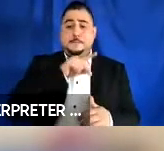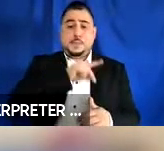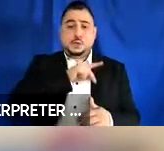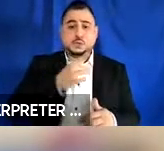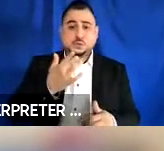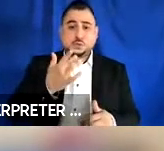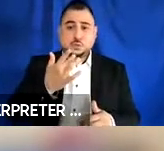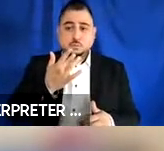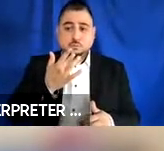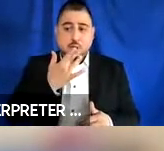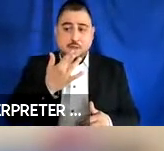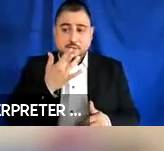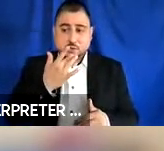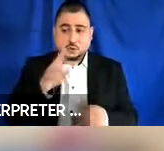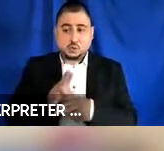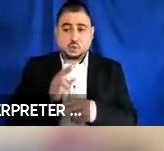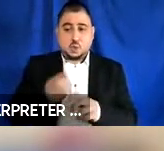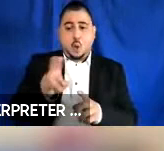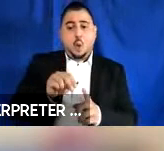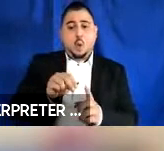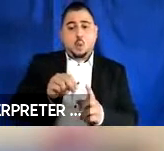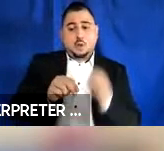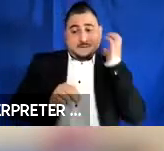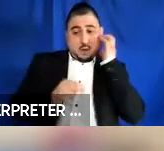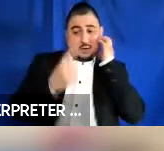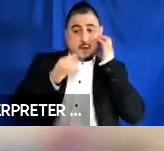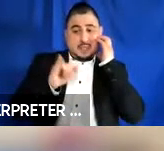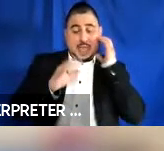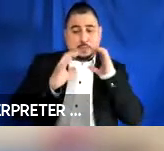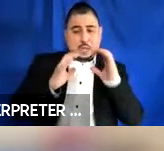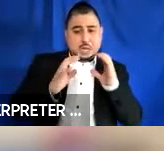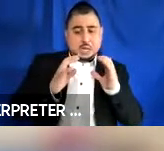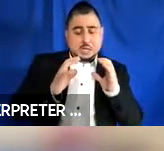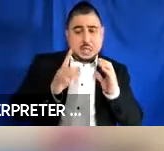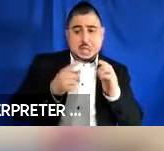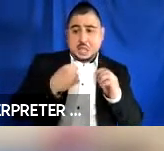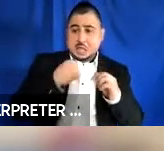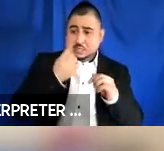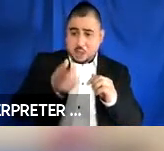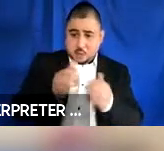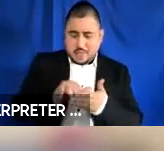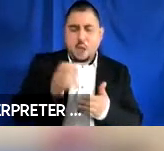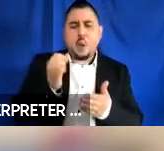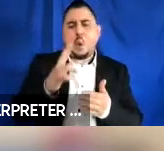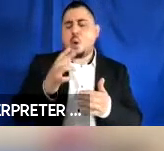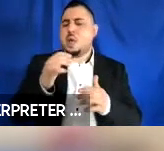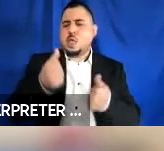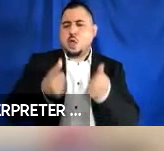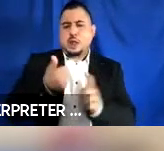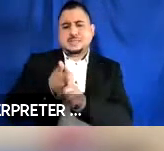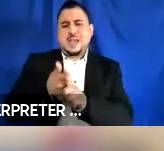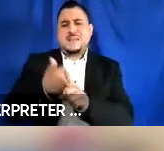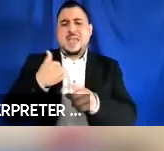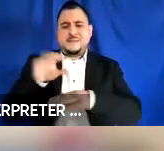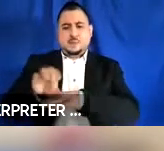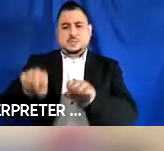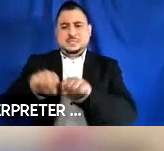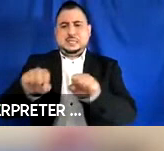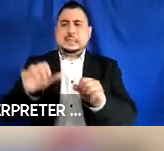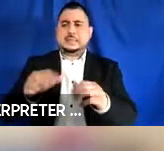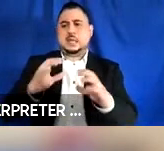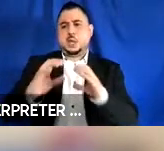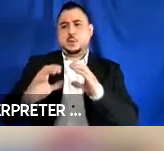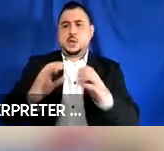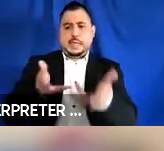for that communication? I was wondering, if the car has a built-in communication device, which I think all these